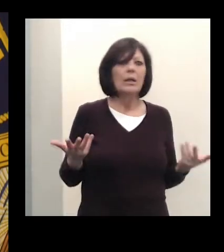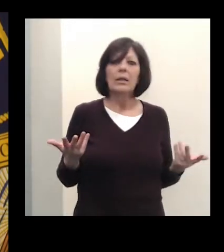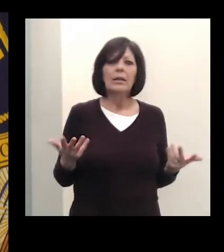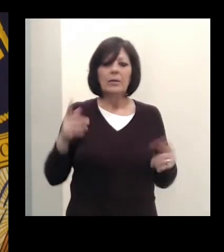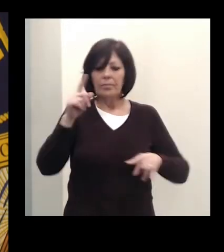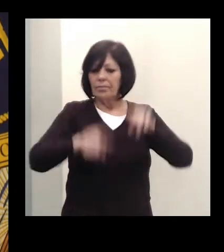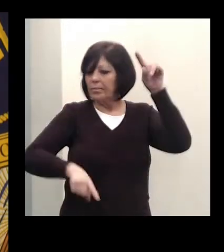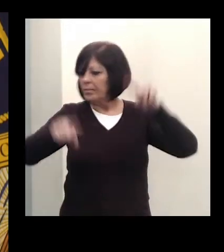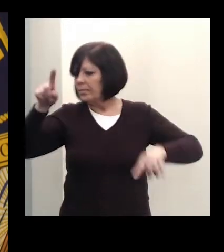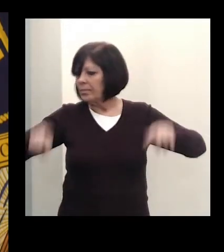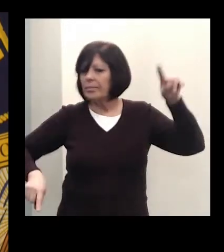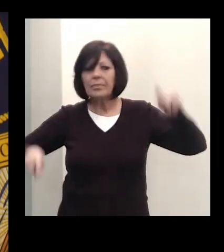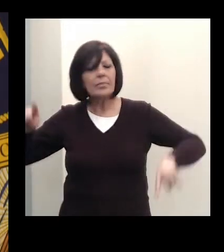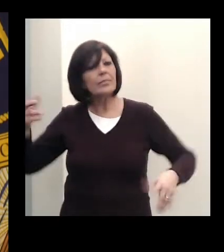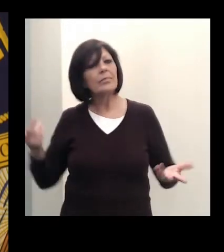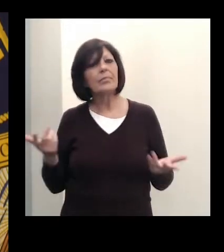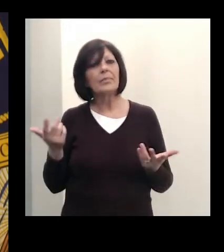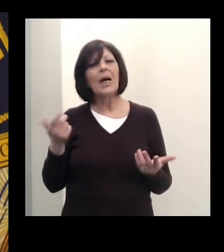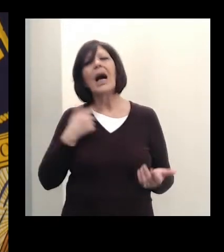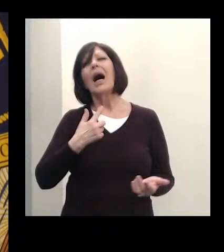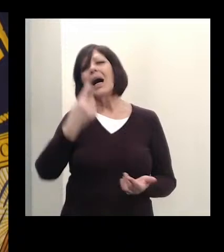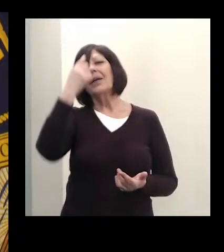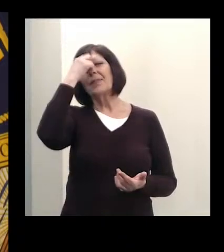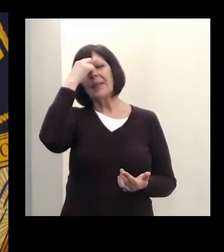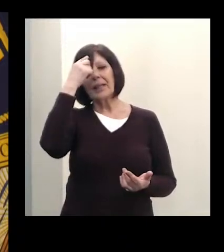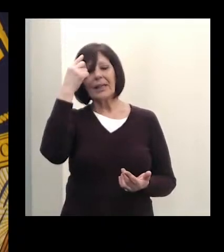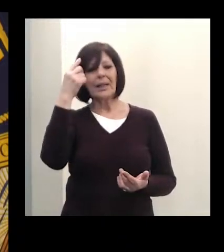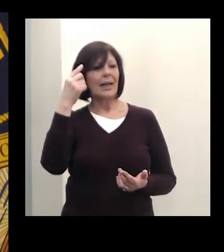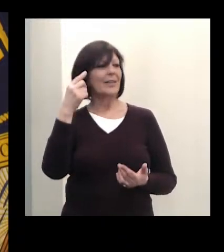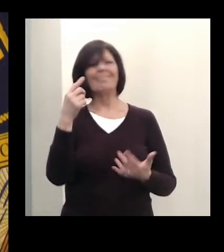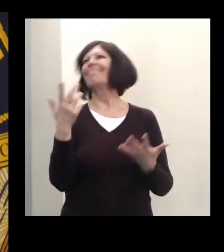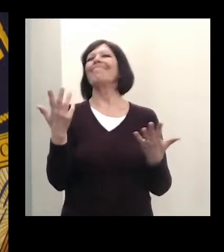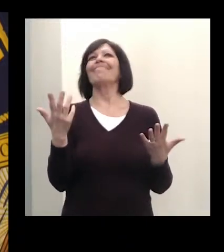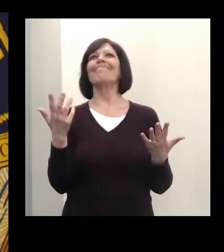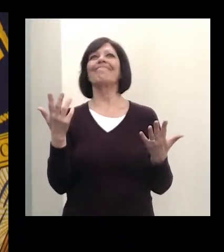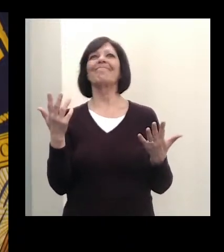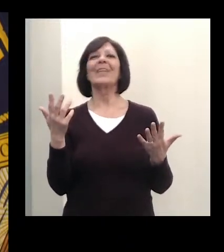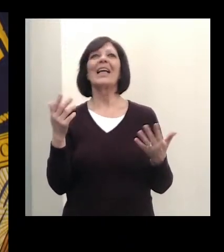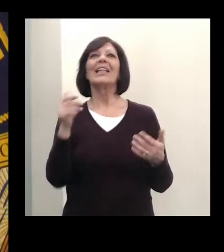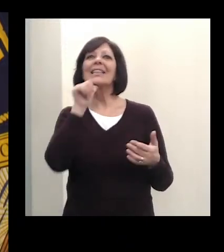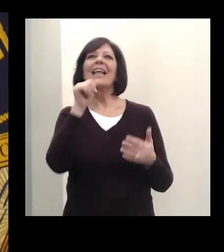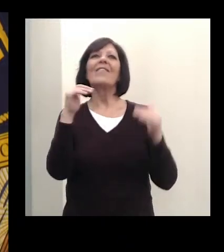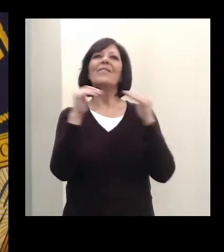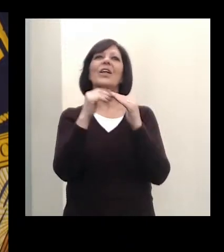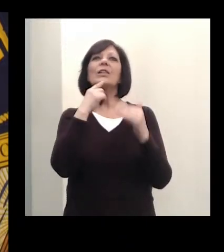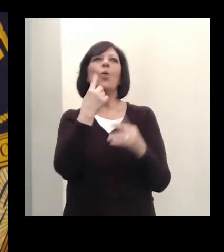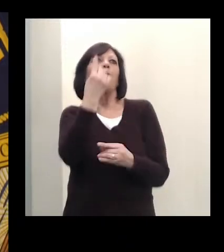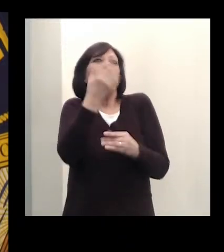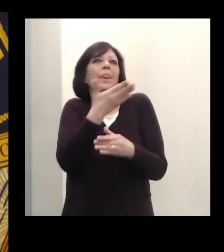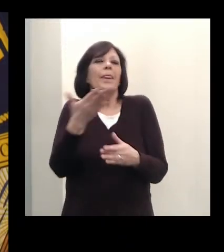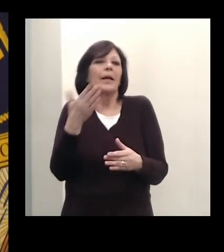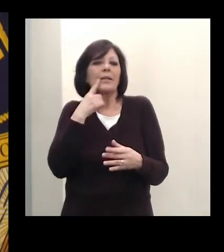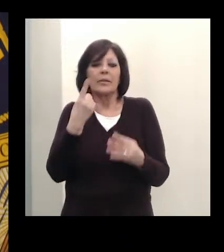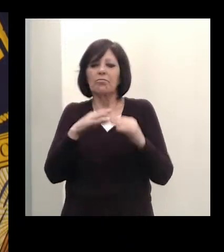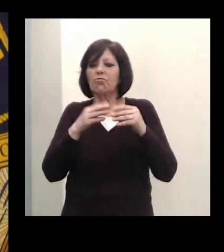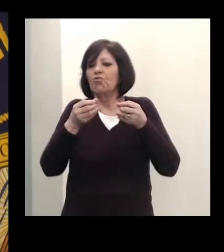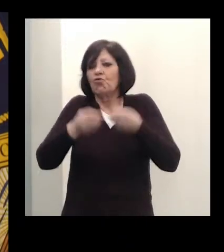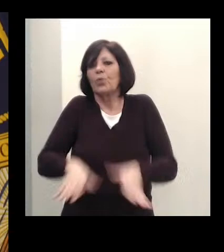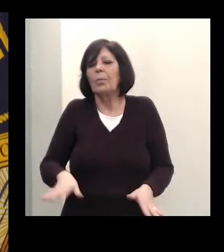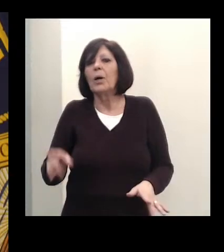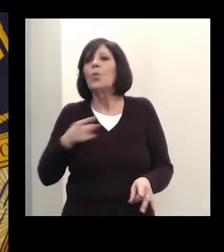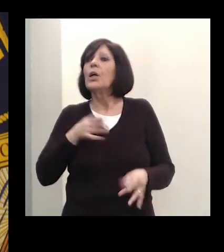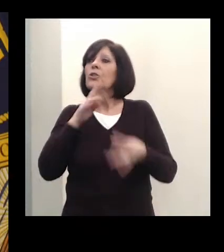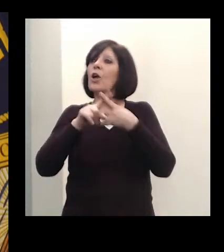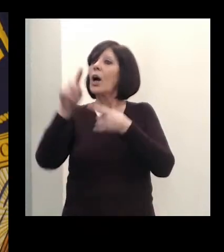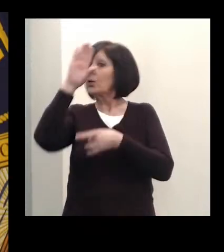beds and ICU beds. So I think a bright line test is not a fair way to do it. We talked to the leaders and administrators of the hospitals. They were basically